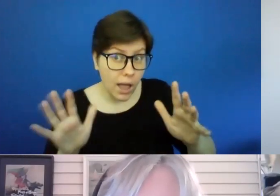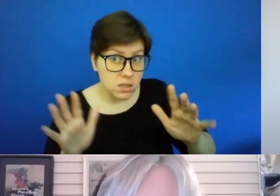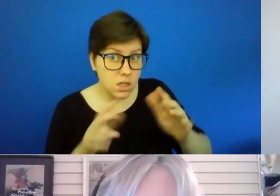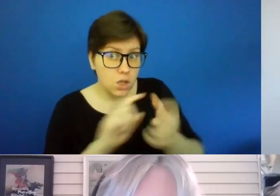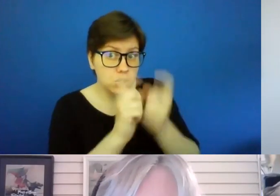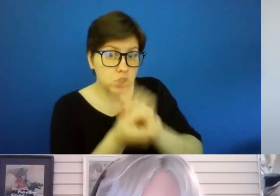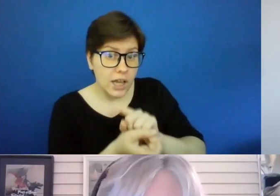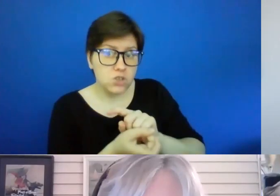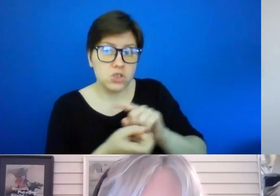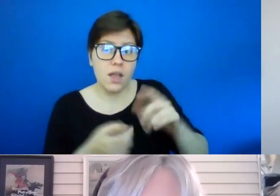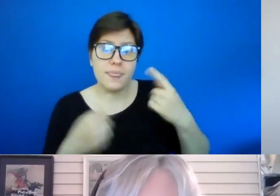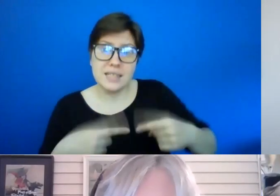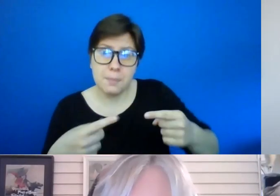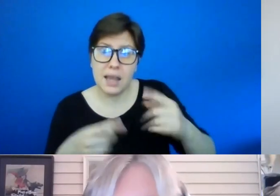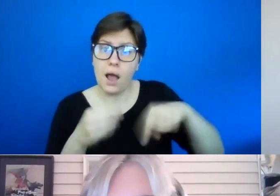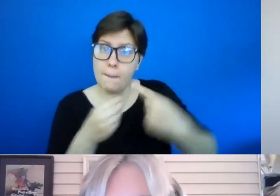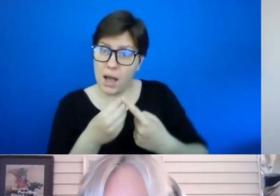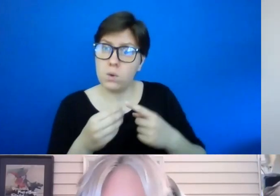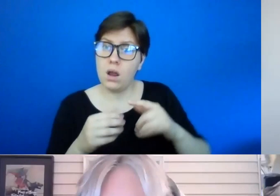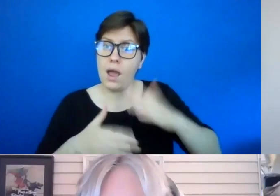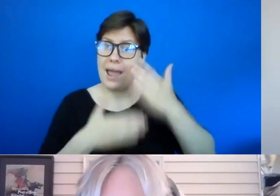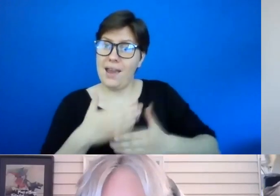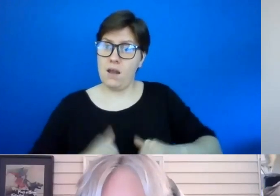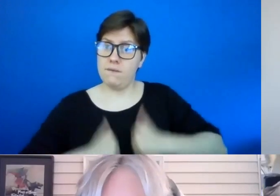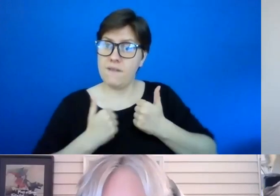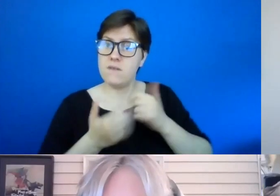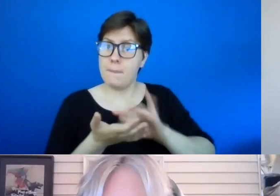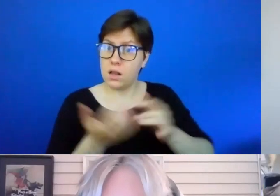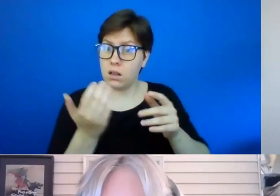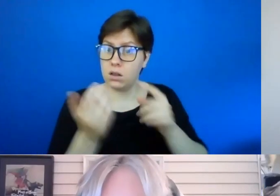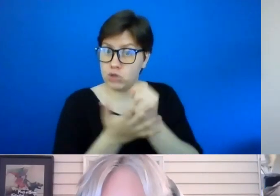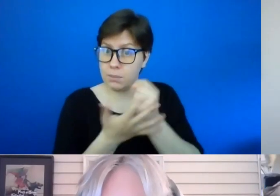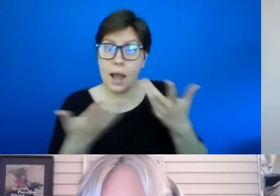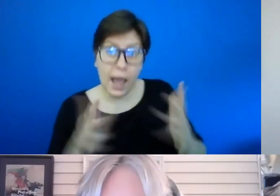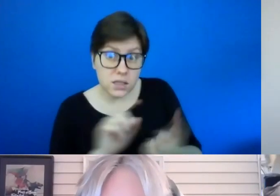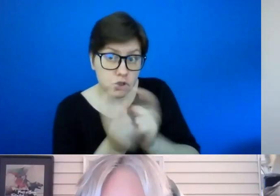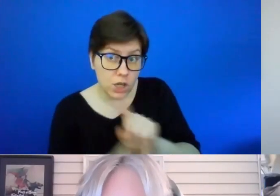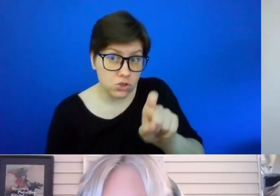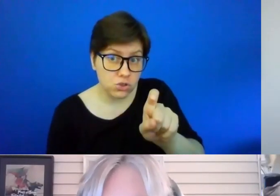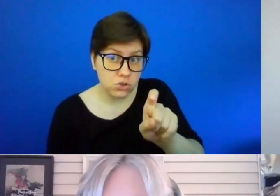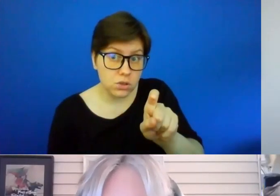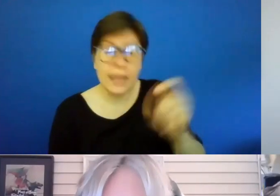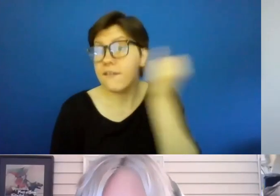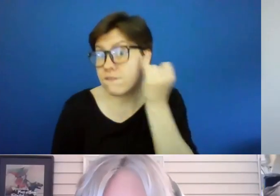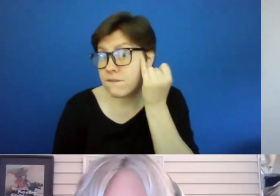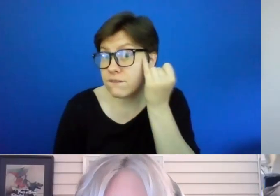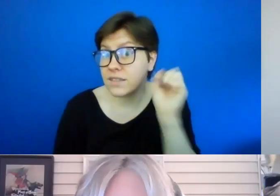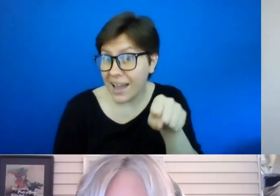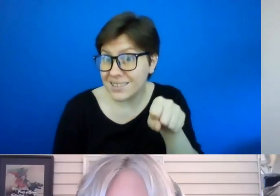about the legalization of end-of-life medical treatment? And if so,